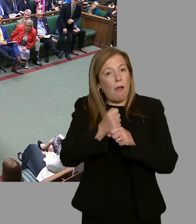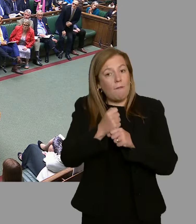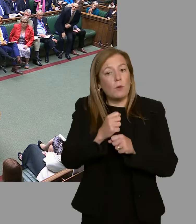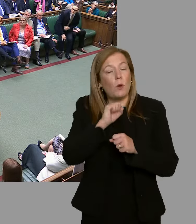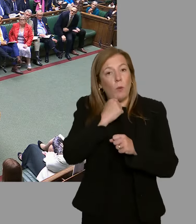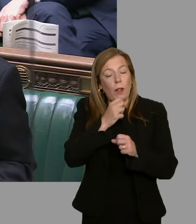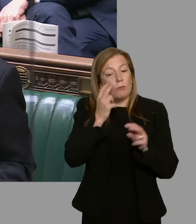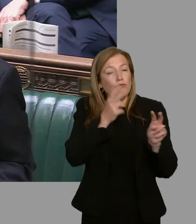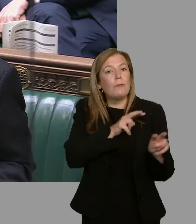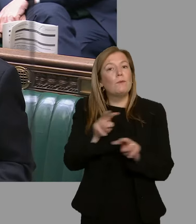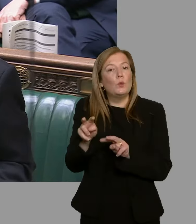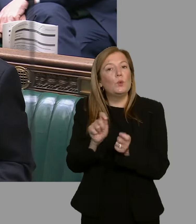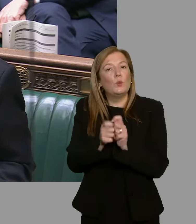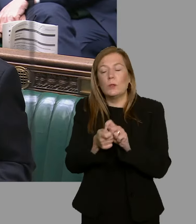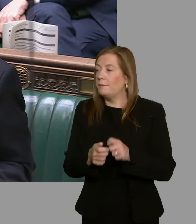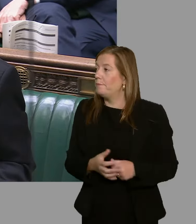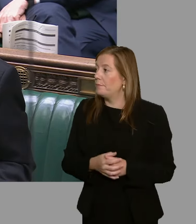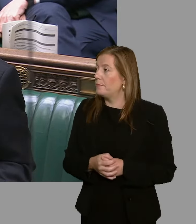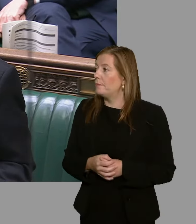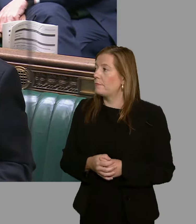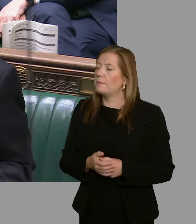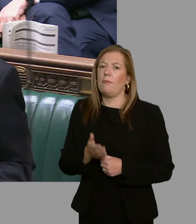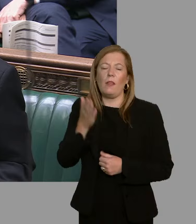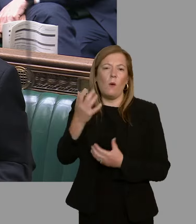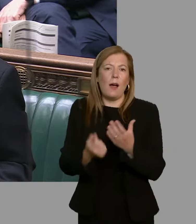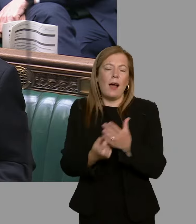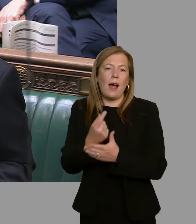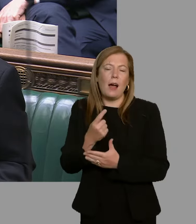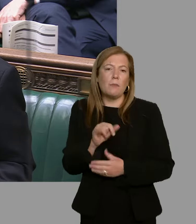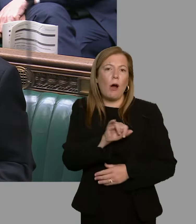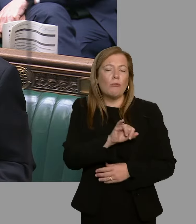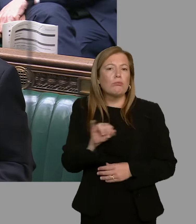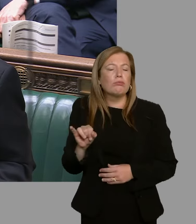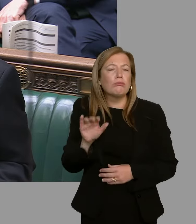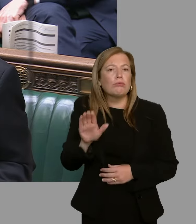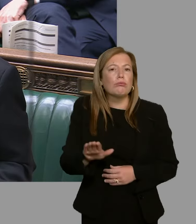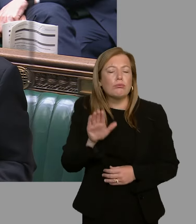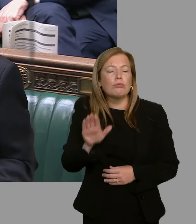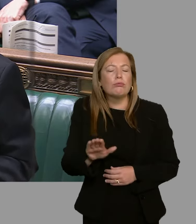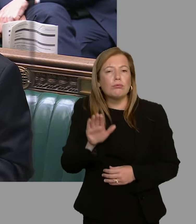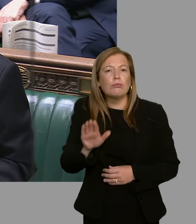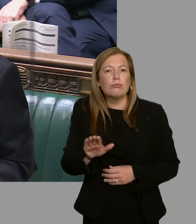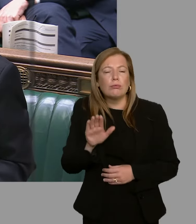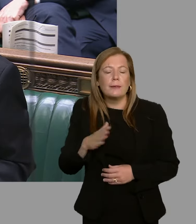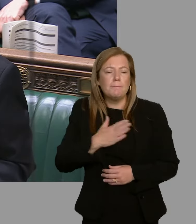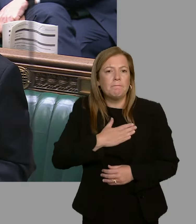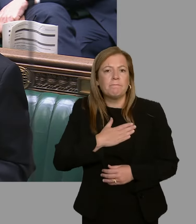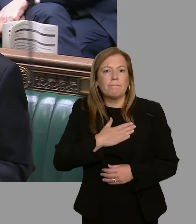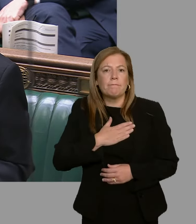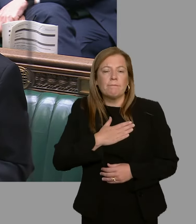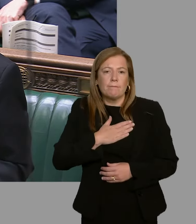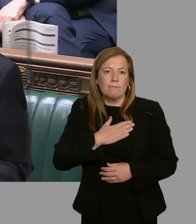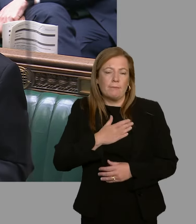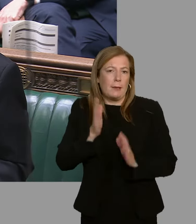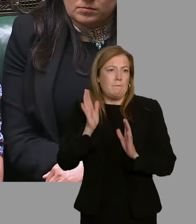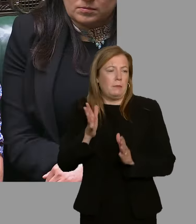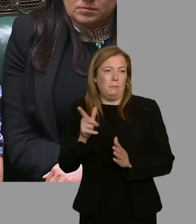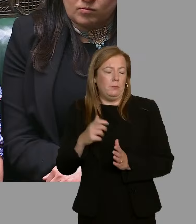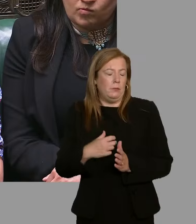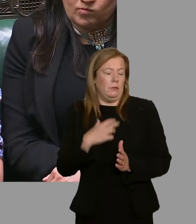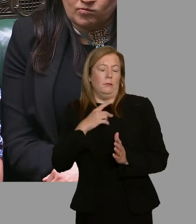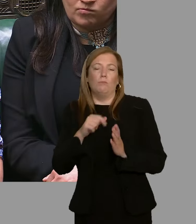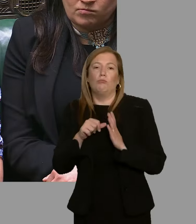Victor and the awful circumstances that she describes, which must be extremely challenging. We do have to reform the system that we've got. It's